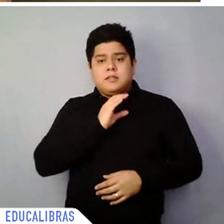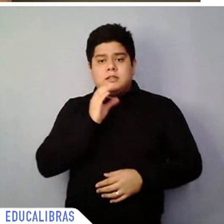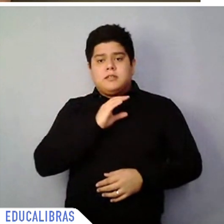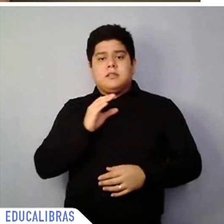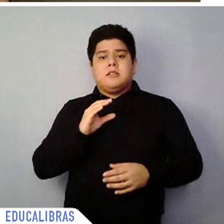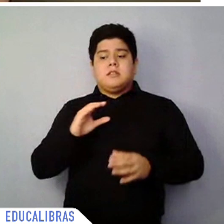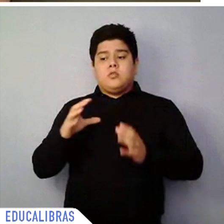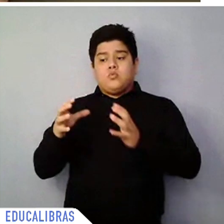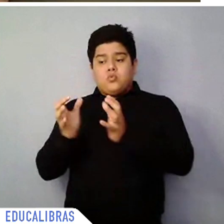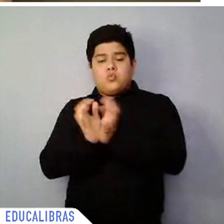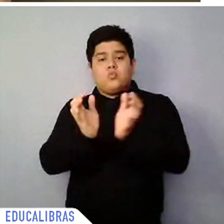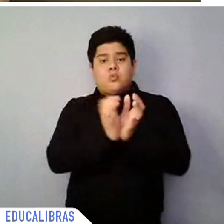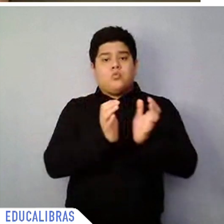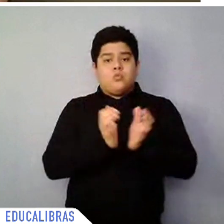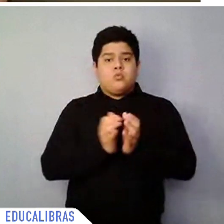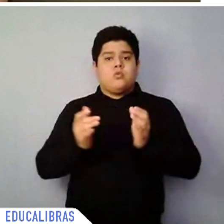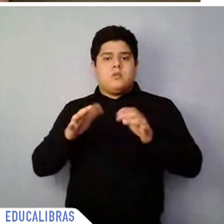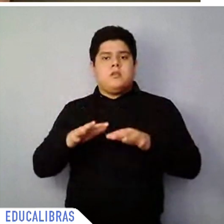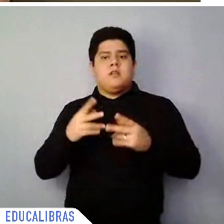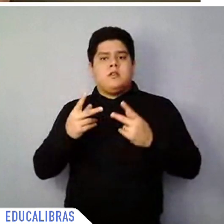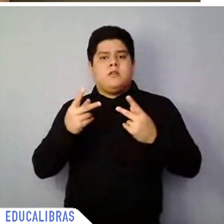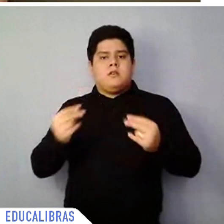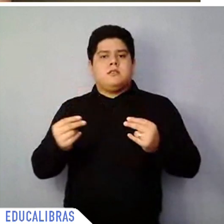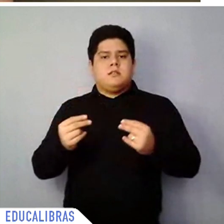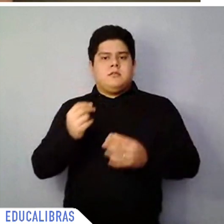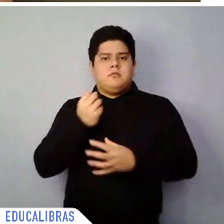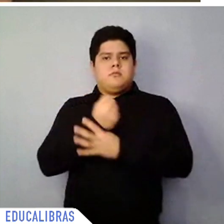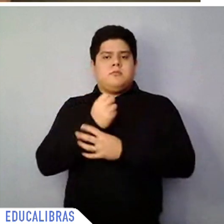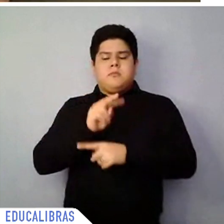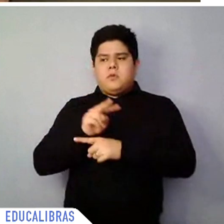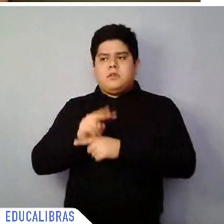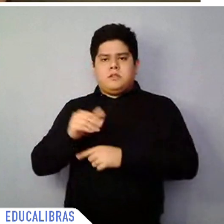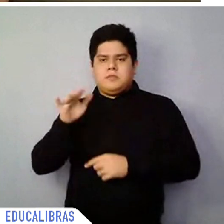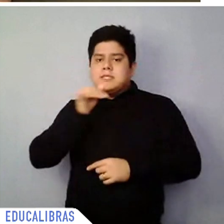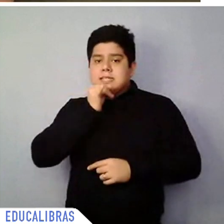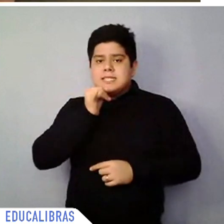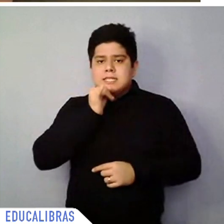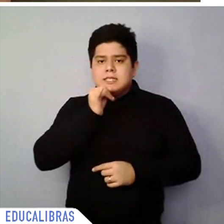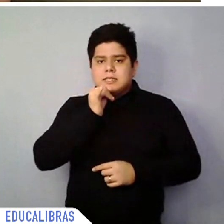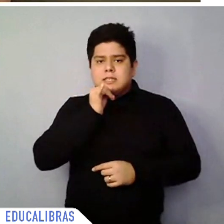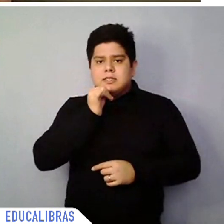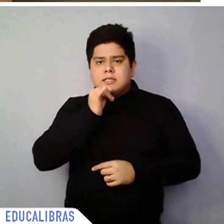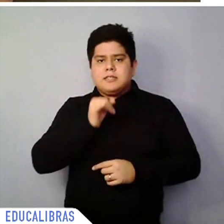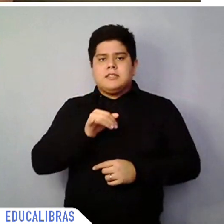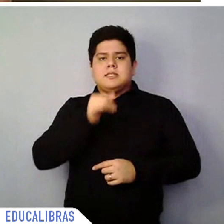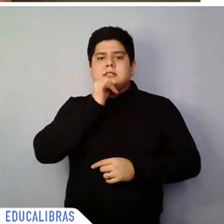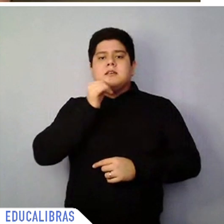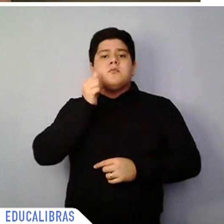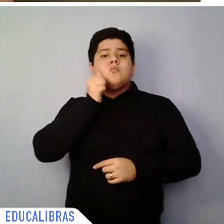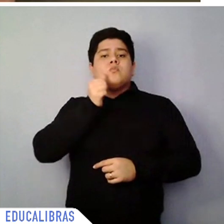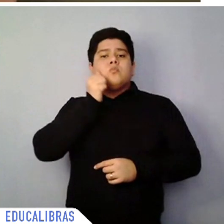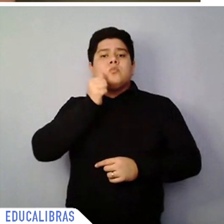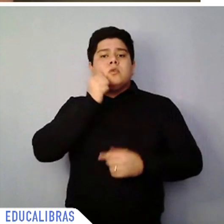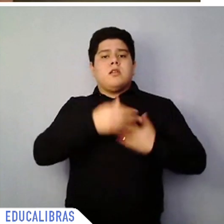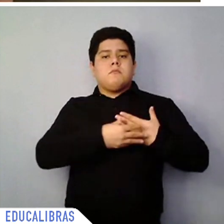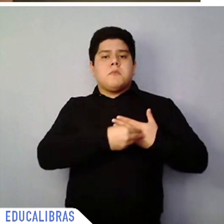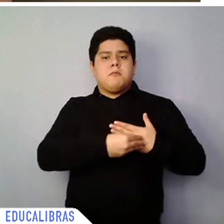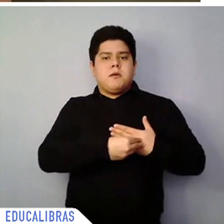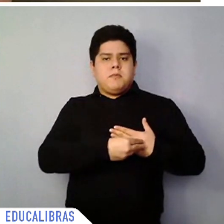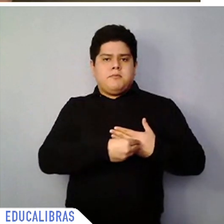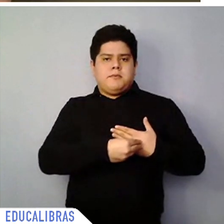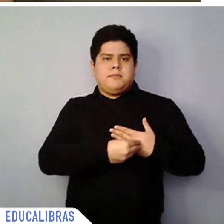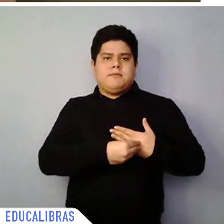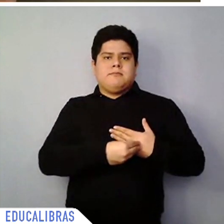the priority groups. We need to include some groups that when they are vaccinated will protect more people.